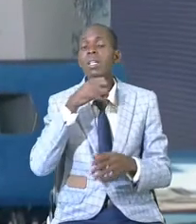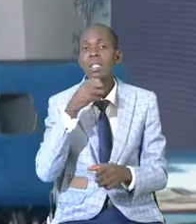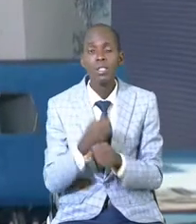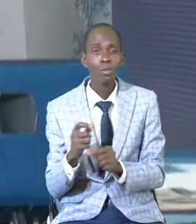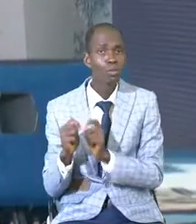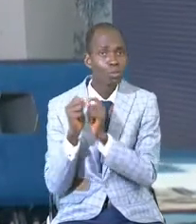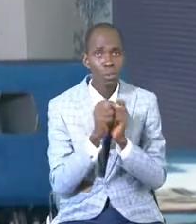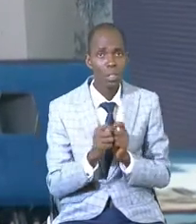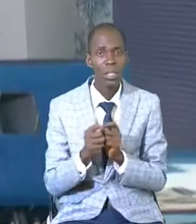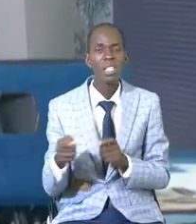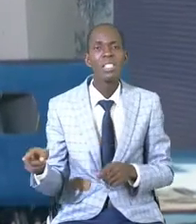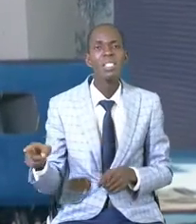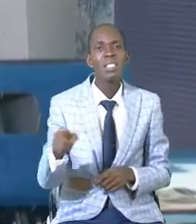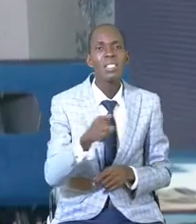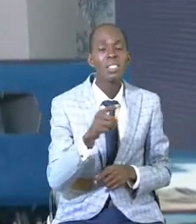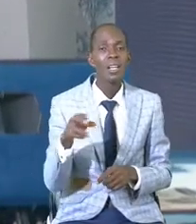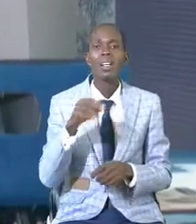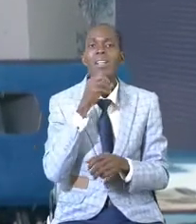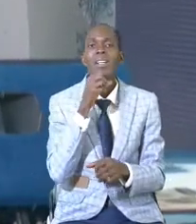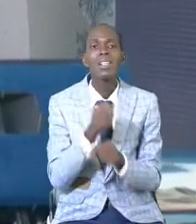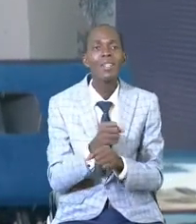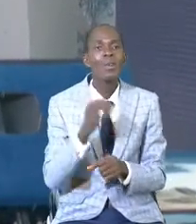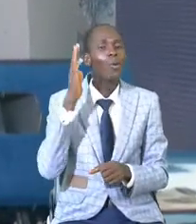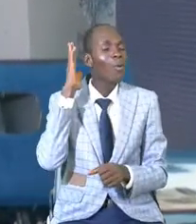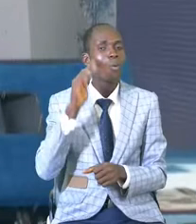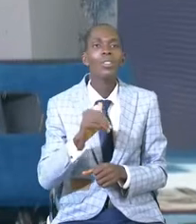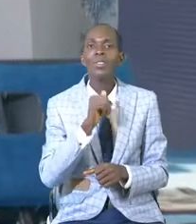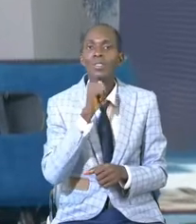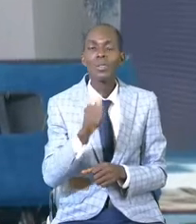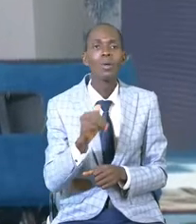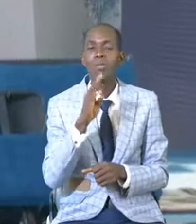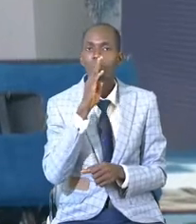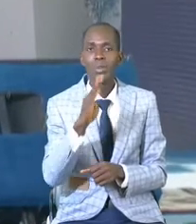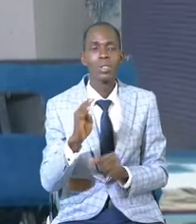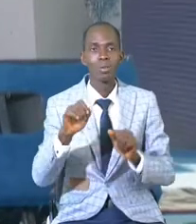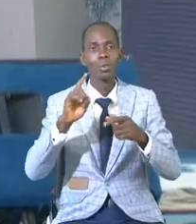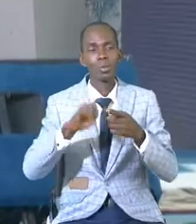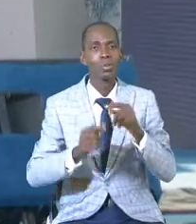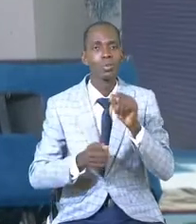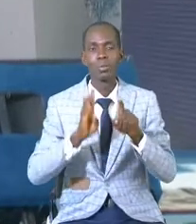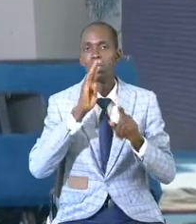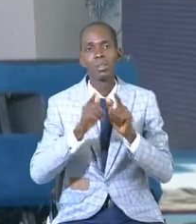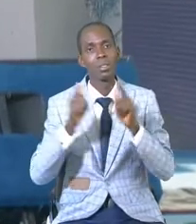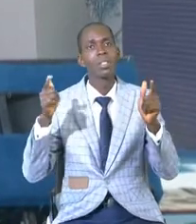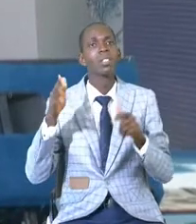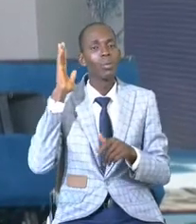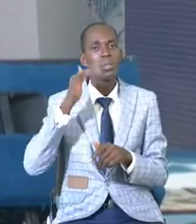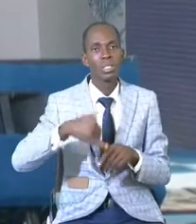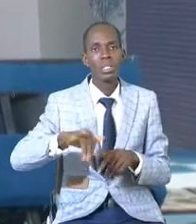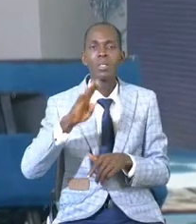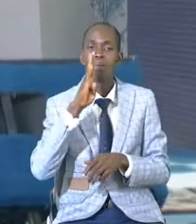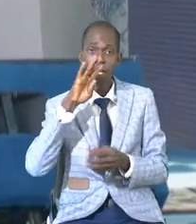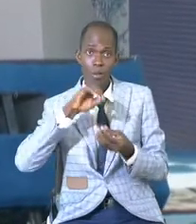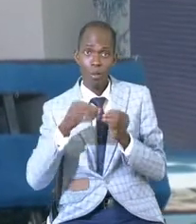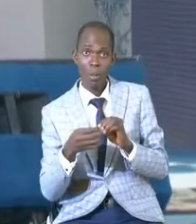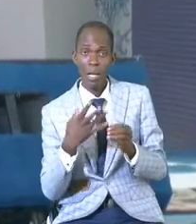lived, their age will not be infinite. Their age will still be a number, and that number is